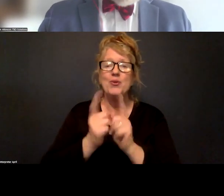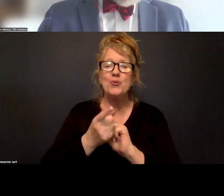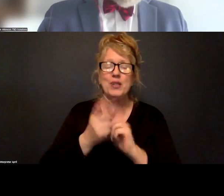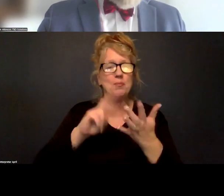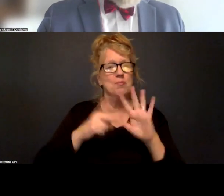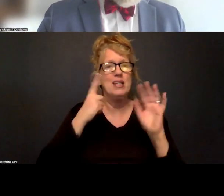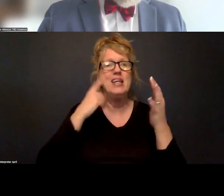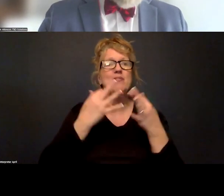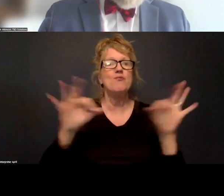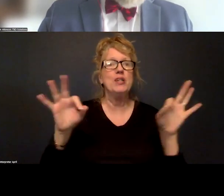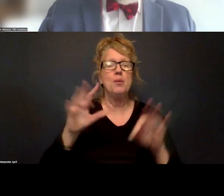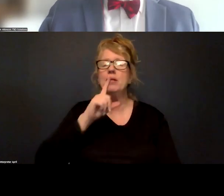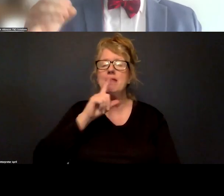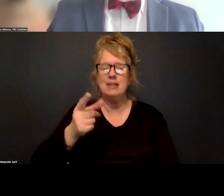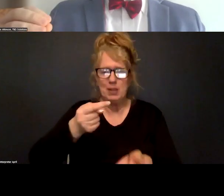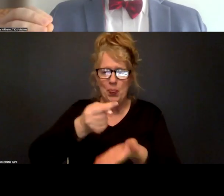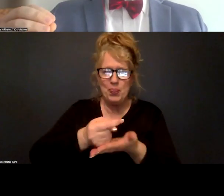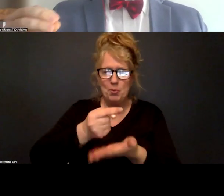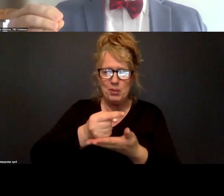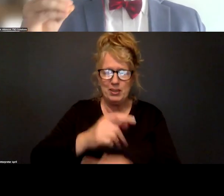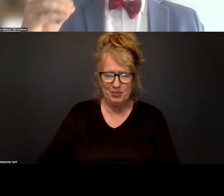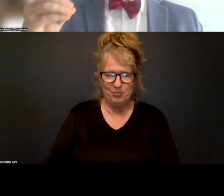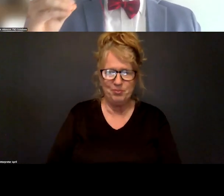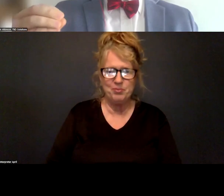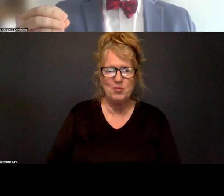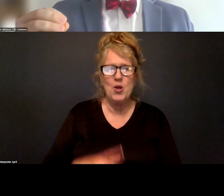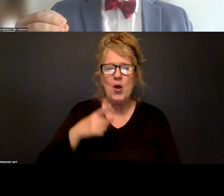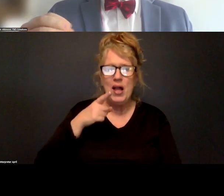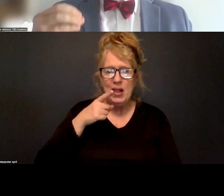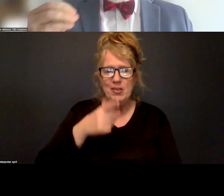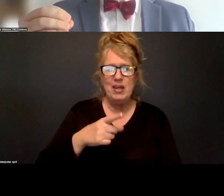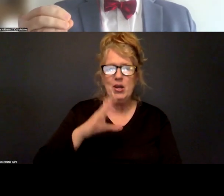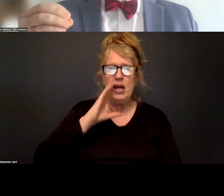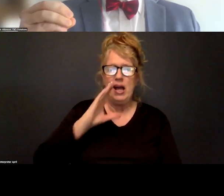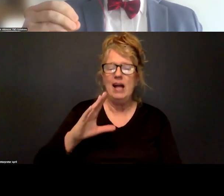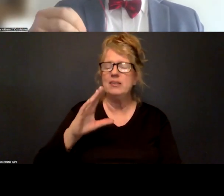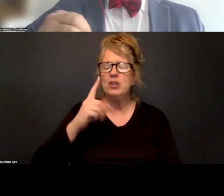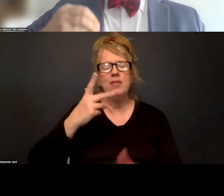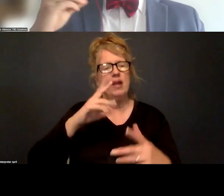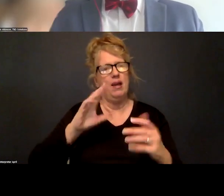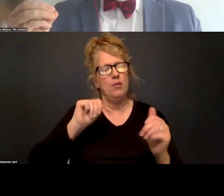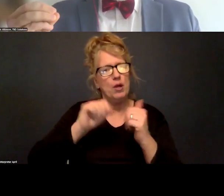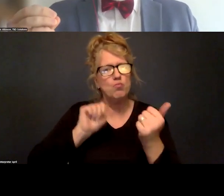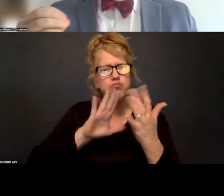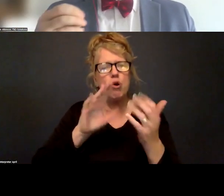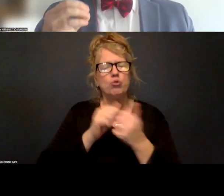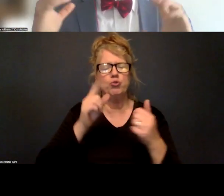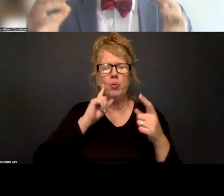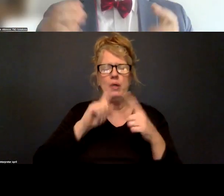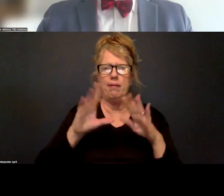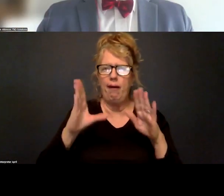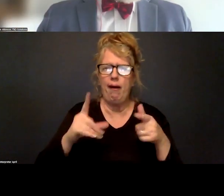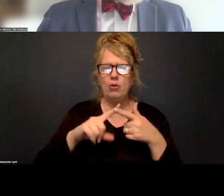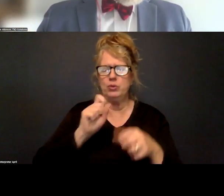is therapeutic. Now in Trieste, they take a very intentional approach with their housing, with their employment, and with